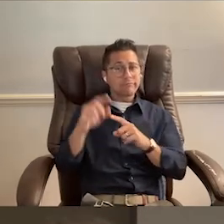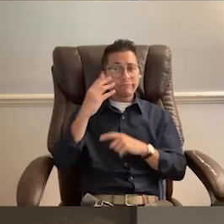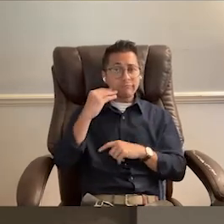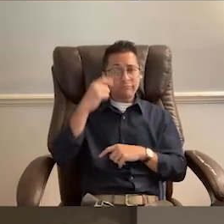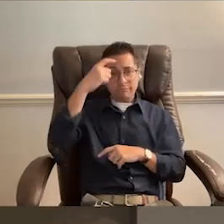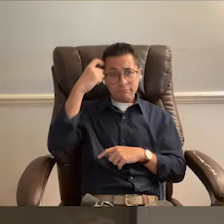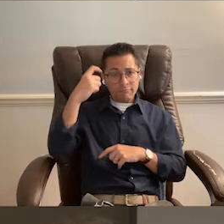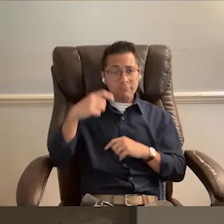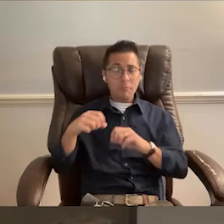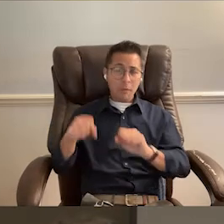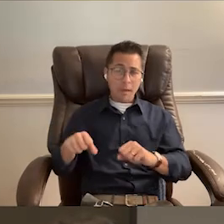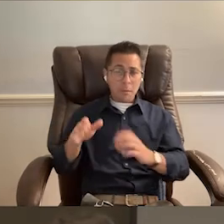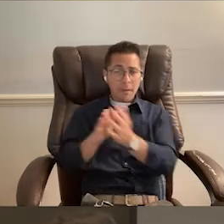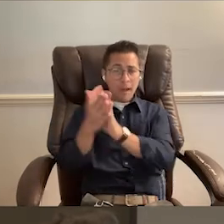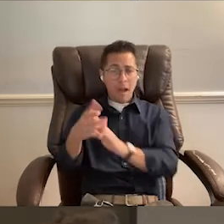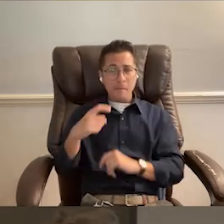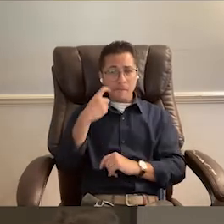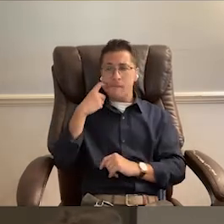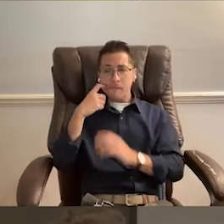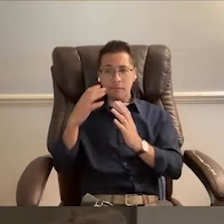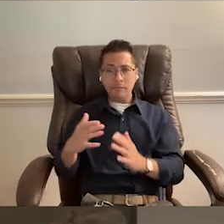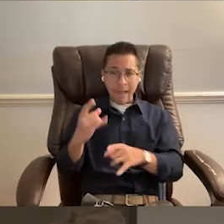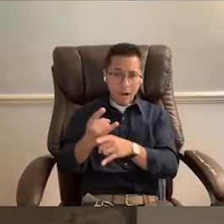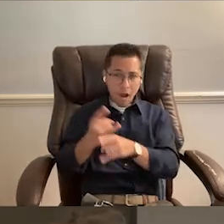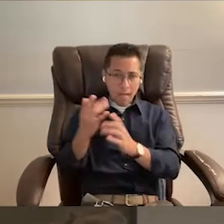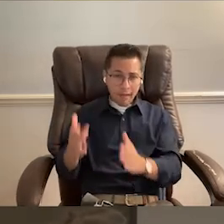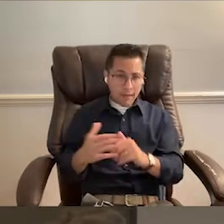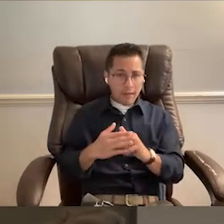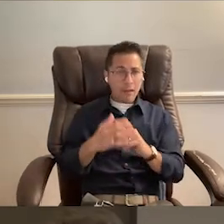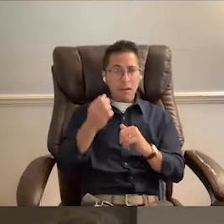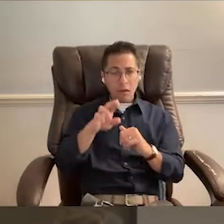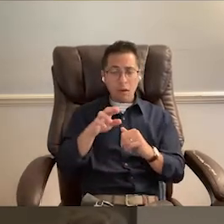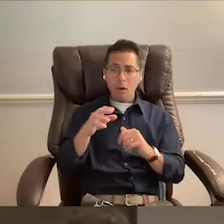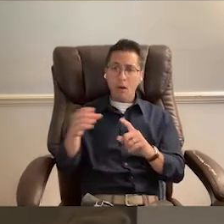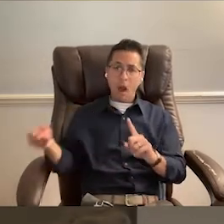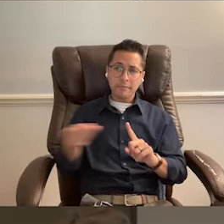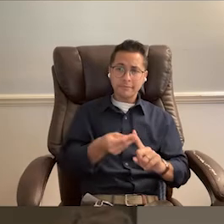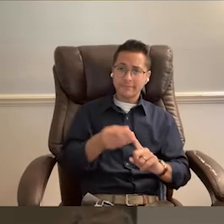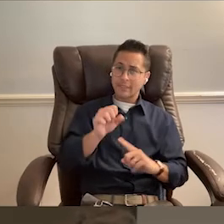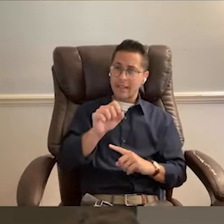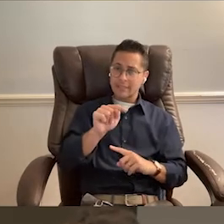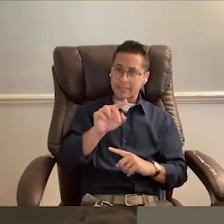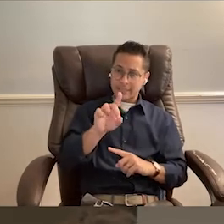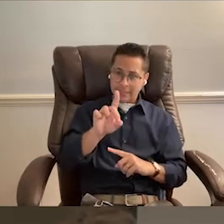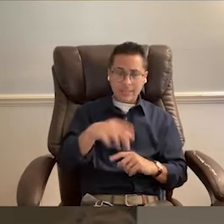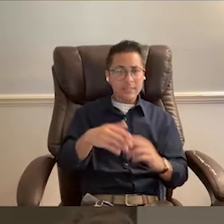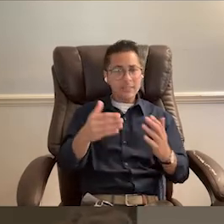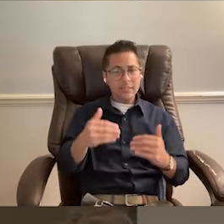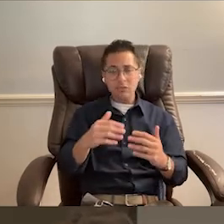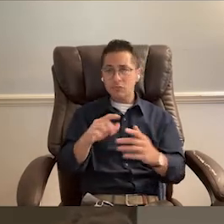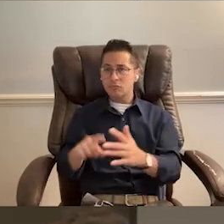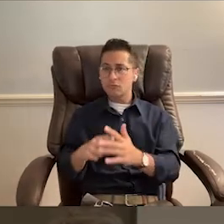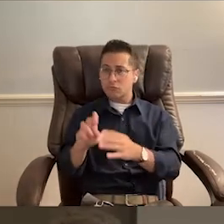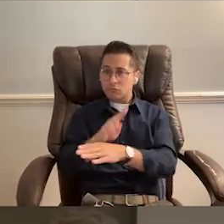neglect. People who have experienced trauma are 4 times more likely to become an alcoholic, 4 times more likely